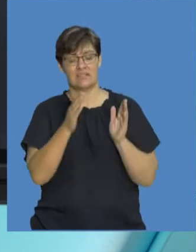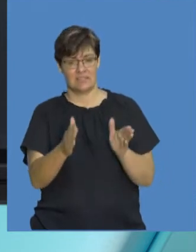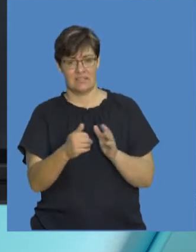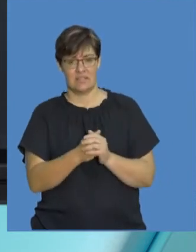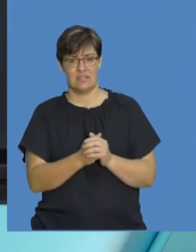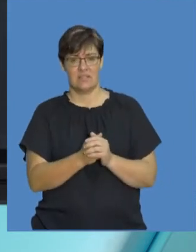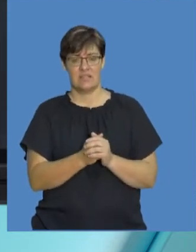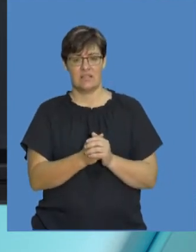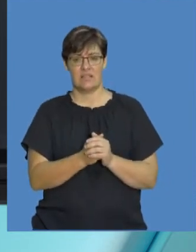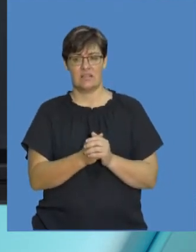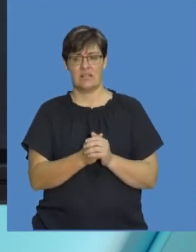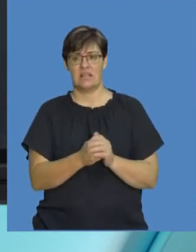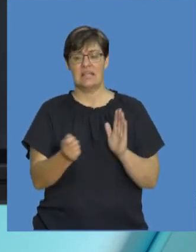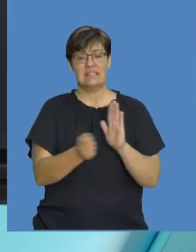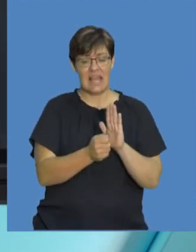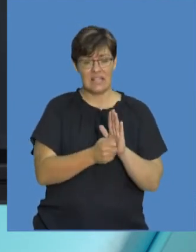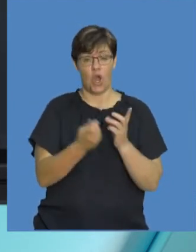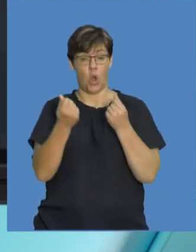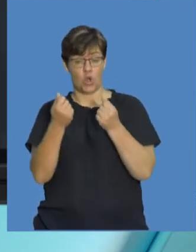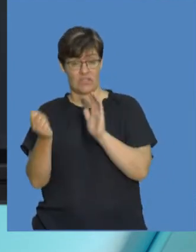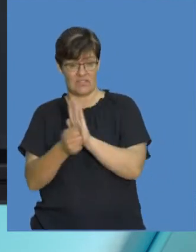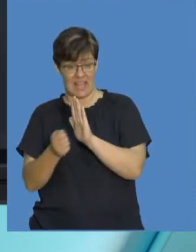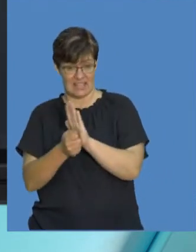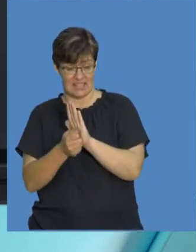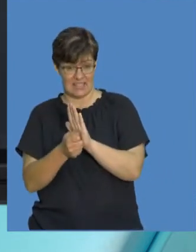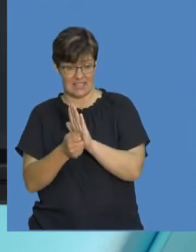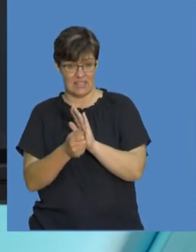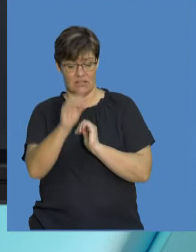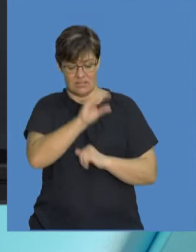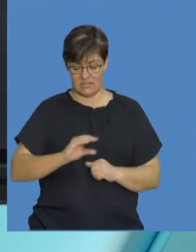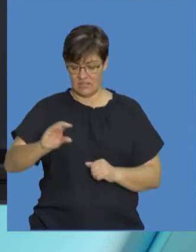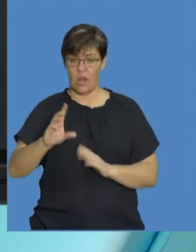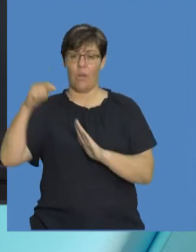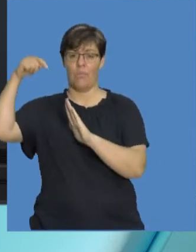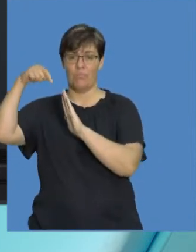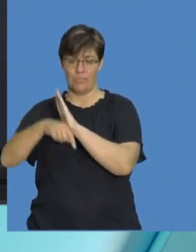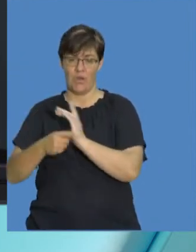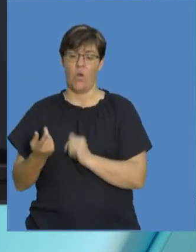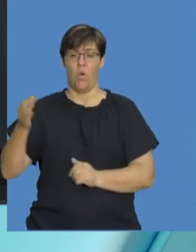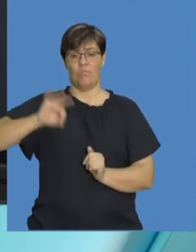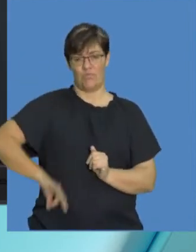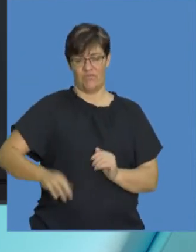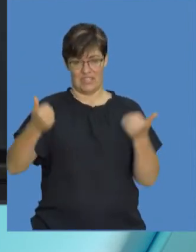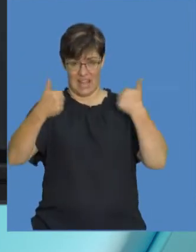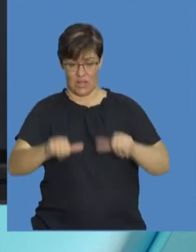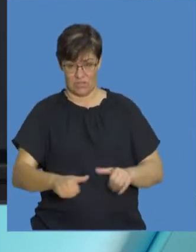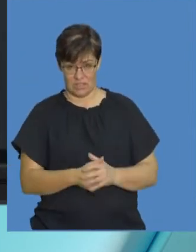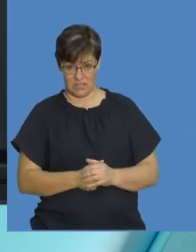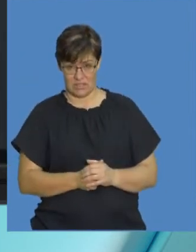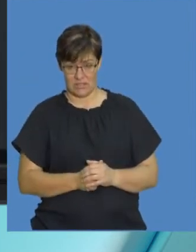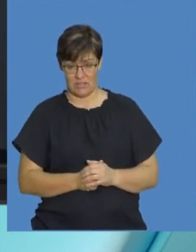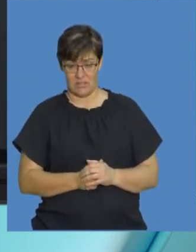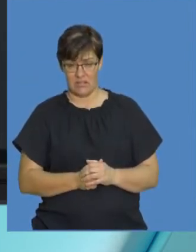And then obviously, the difference between your sales and your cost of sales is what you take into your profit and loss